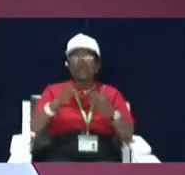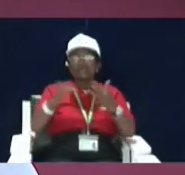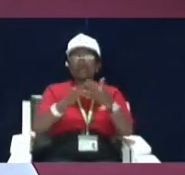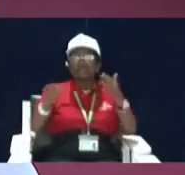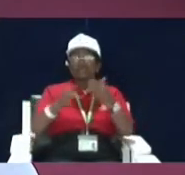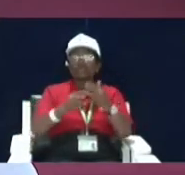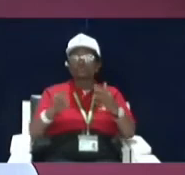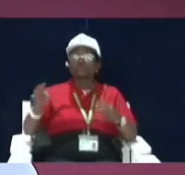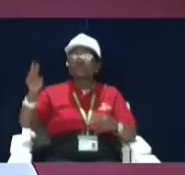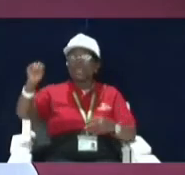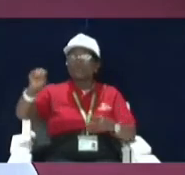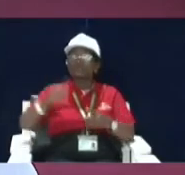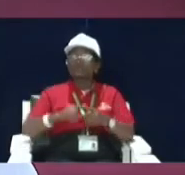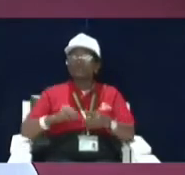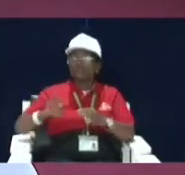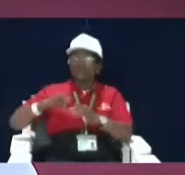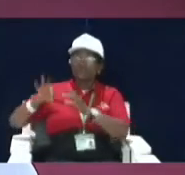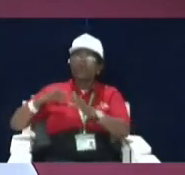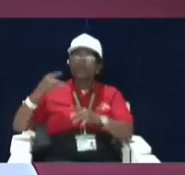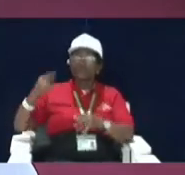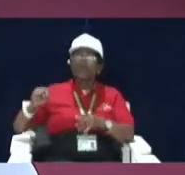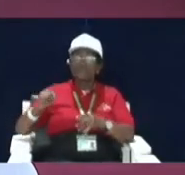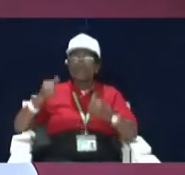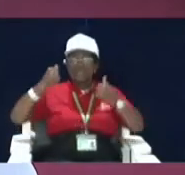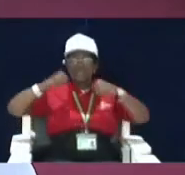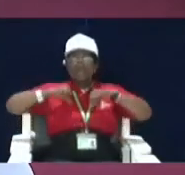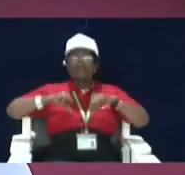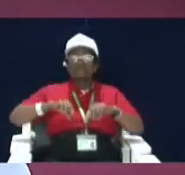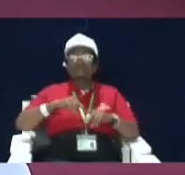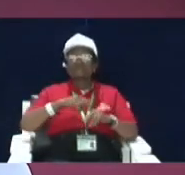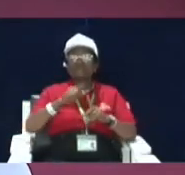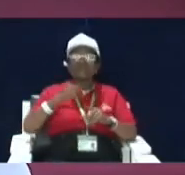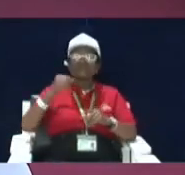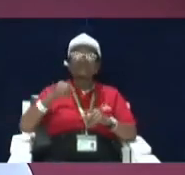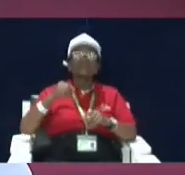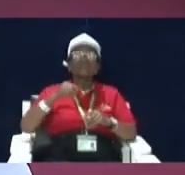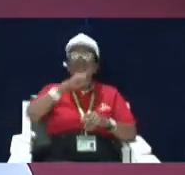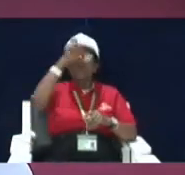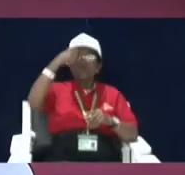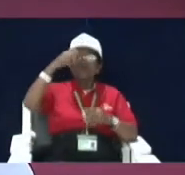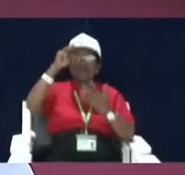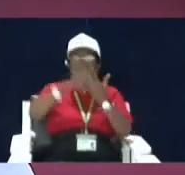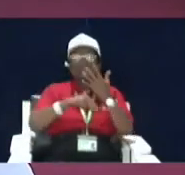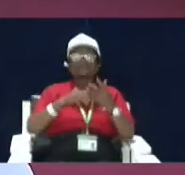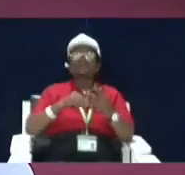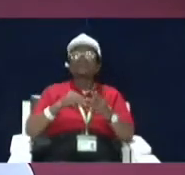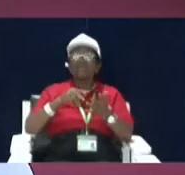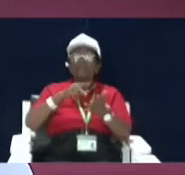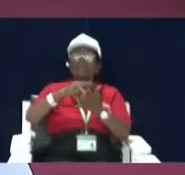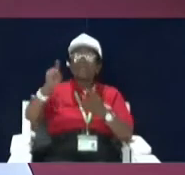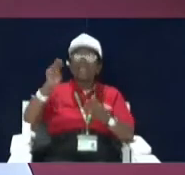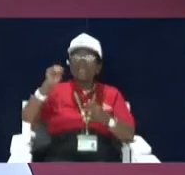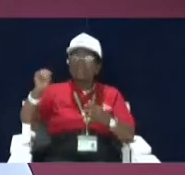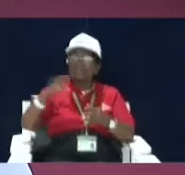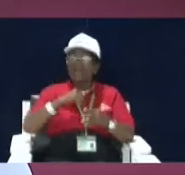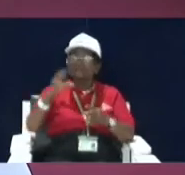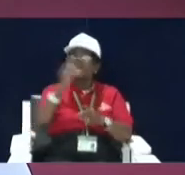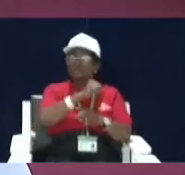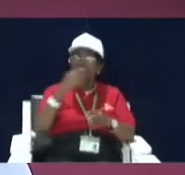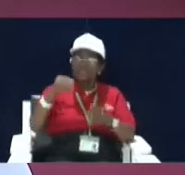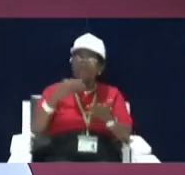And when the government paid him and he took the money to the bank, the manager sent for